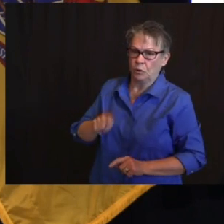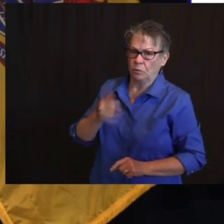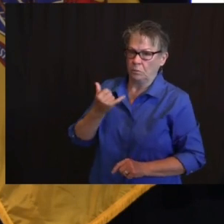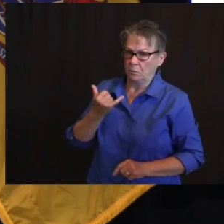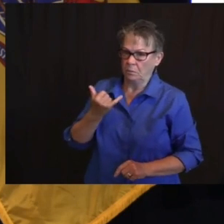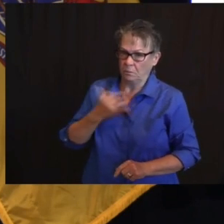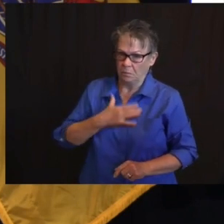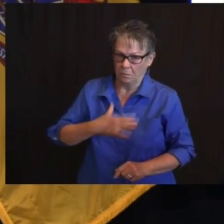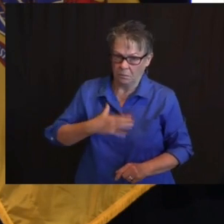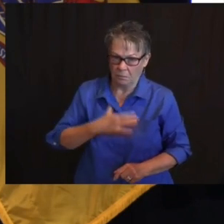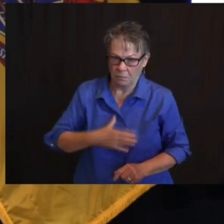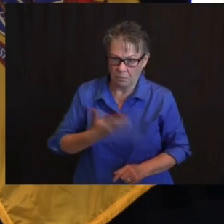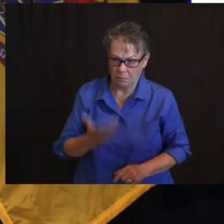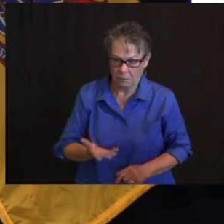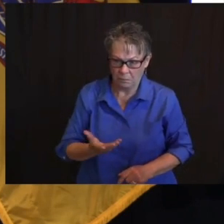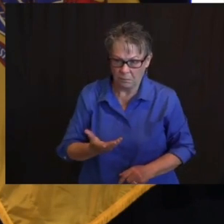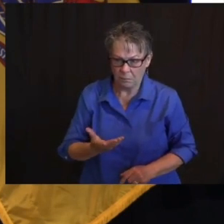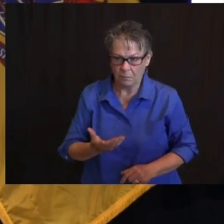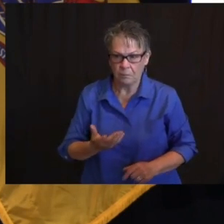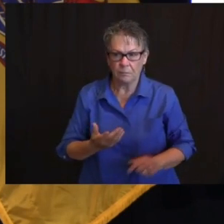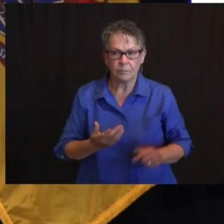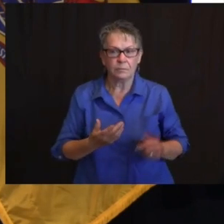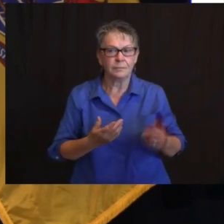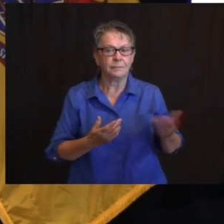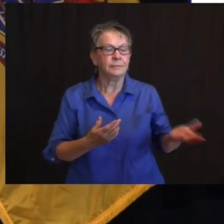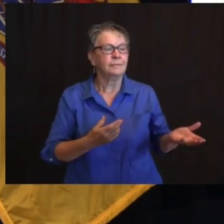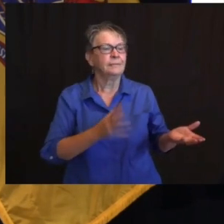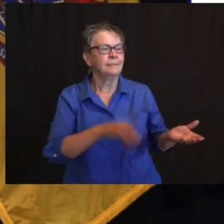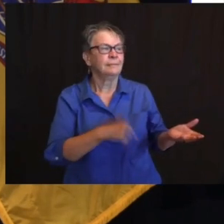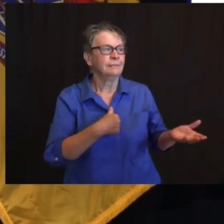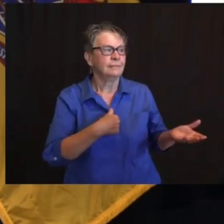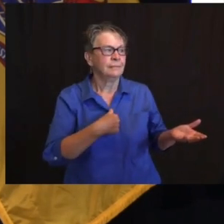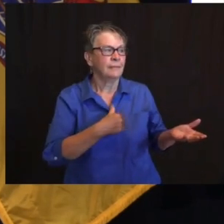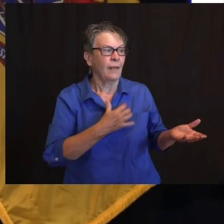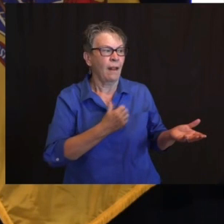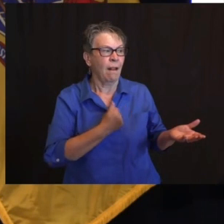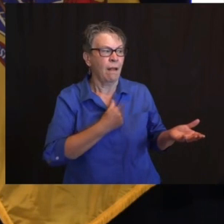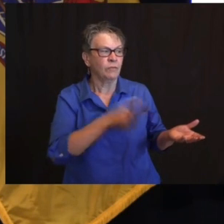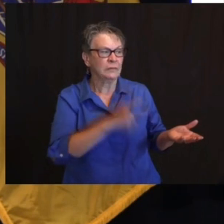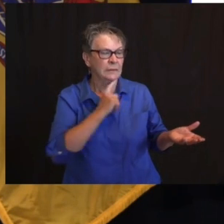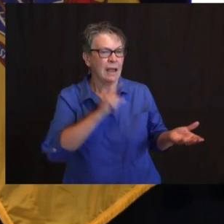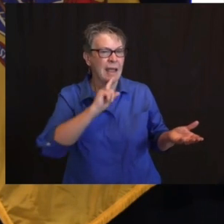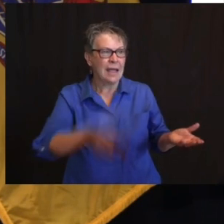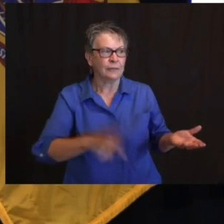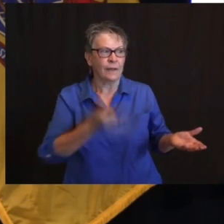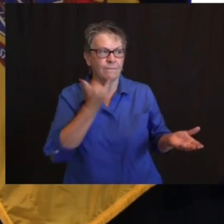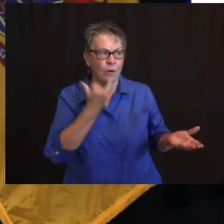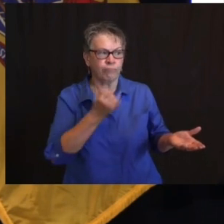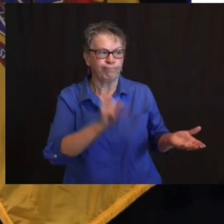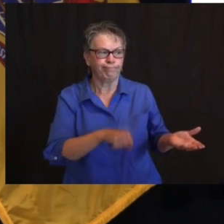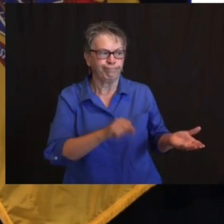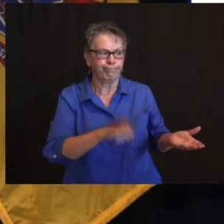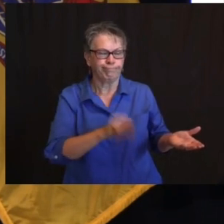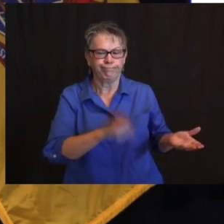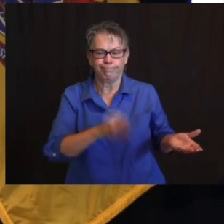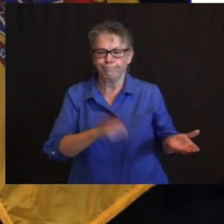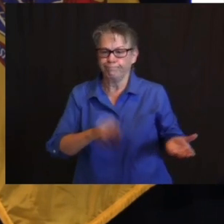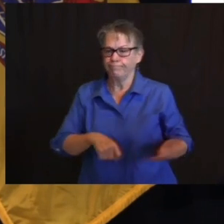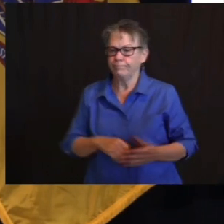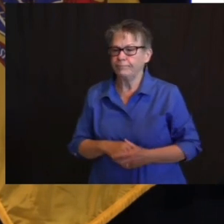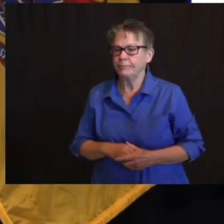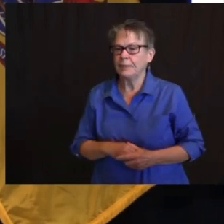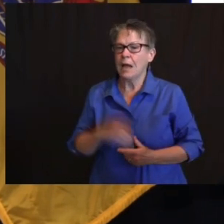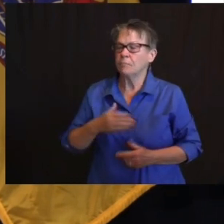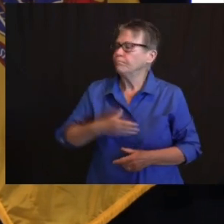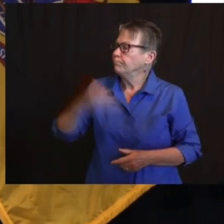everything. Pat Callahan, as always, good to have you. Any news to report from the front? I spoke to the trooper yesterday